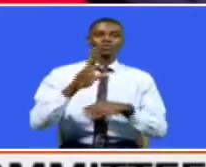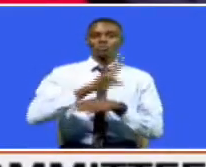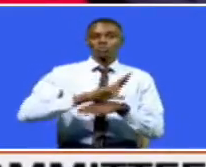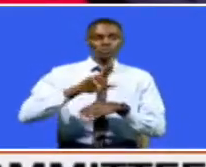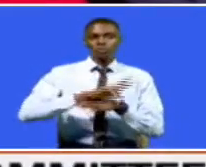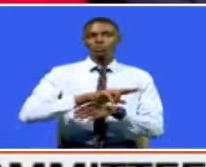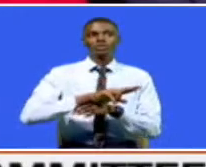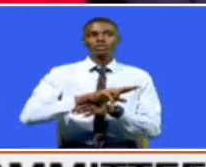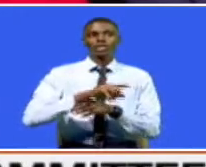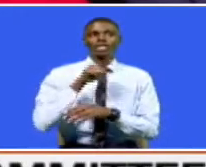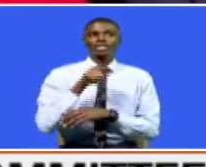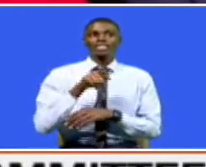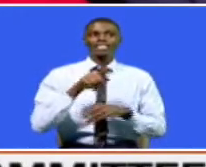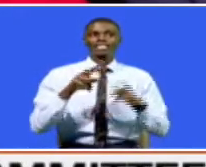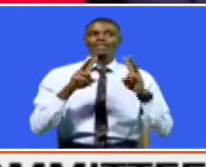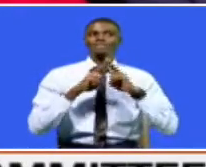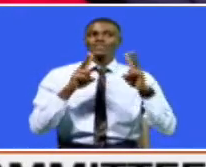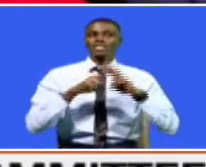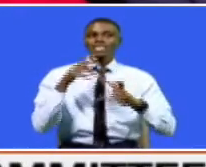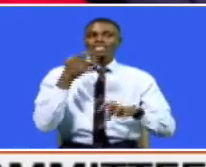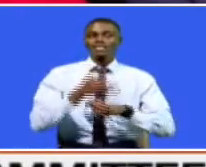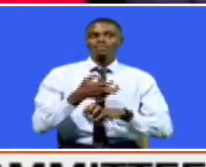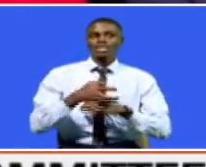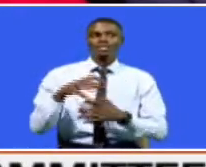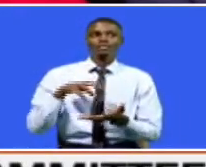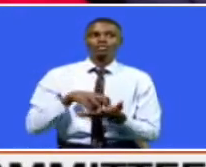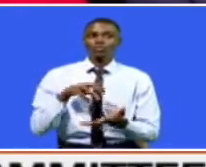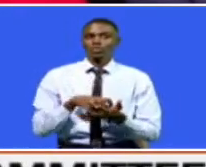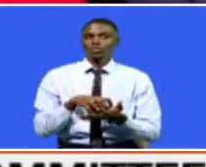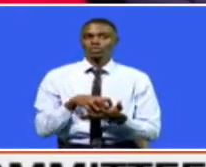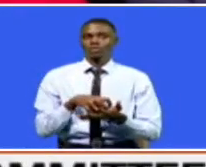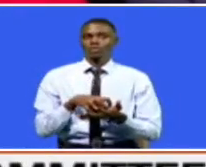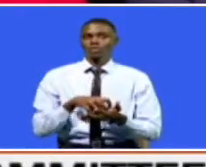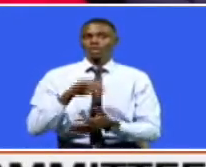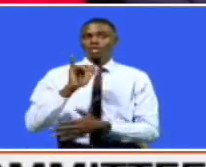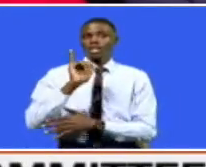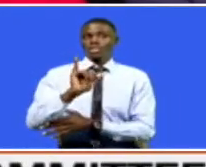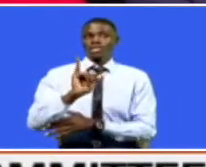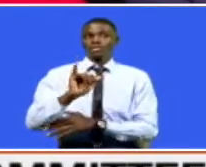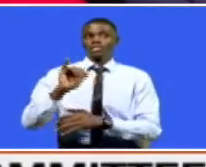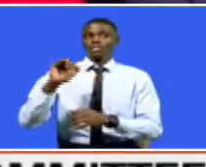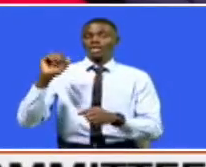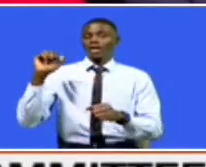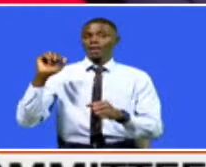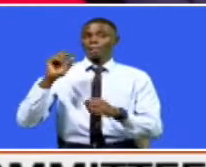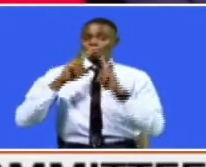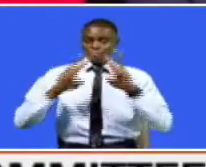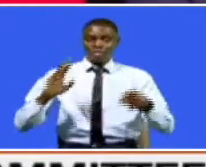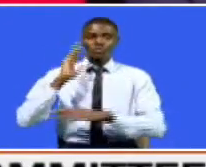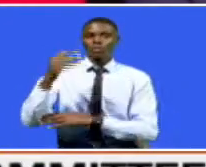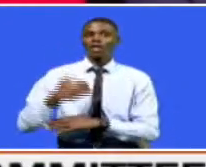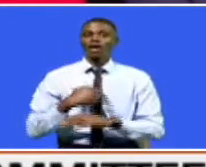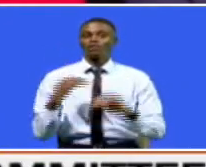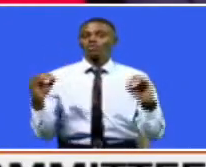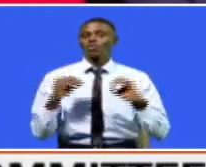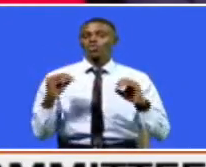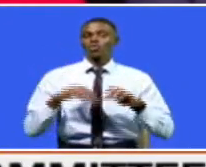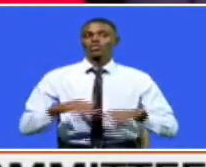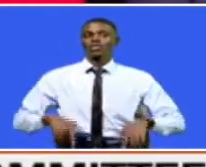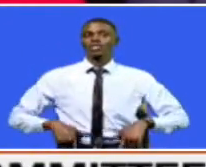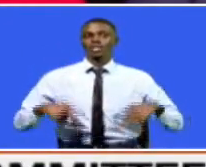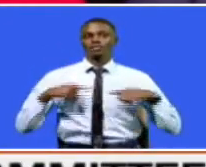of this very difficult situation that they will not know peace in their